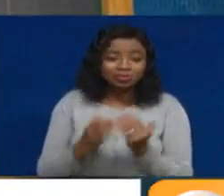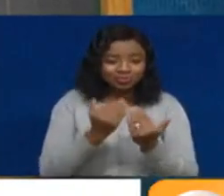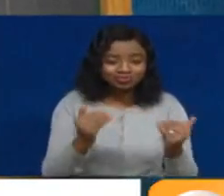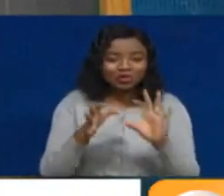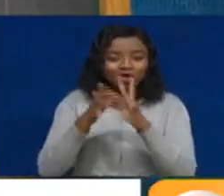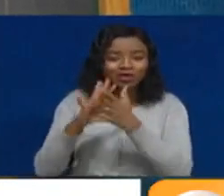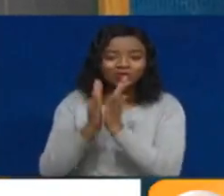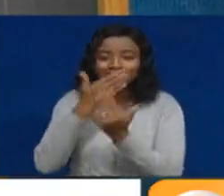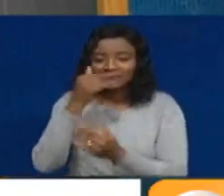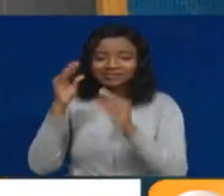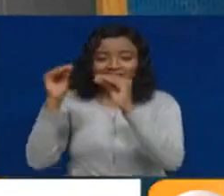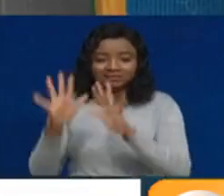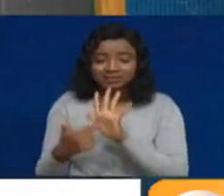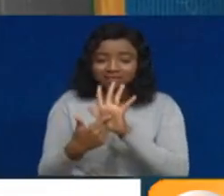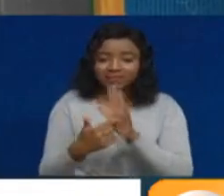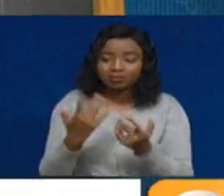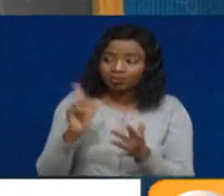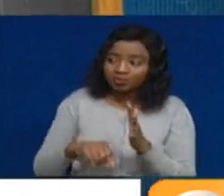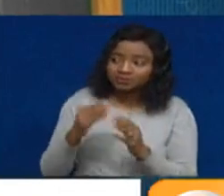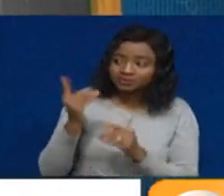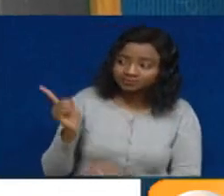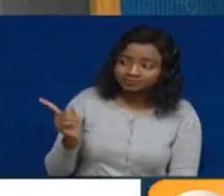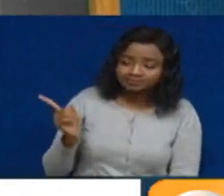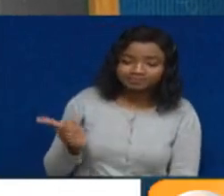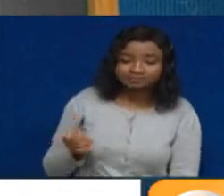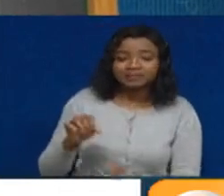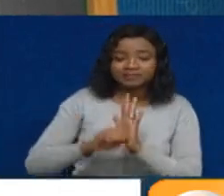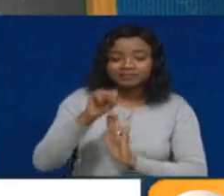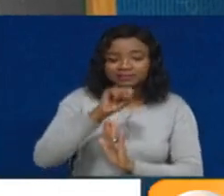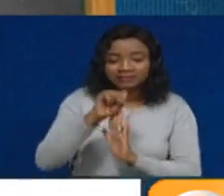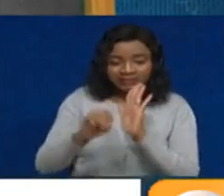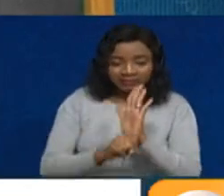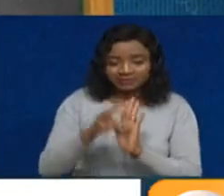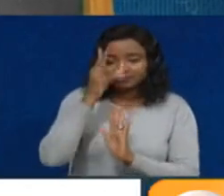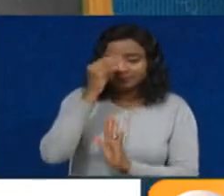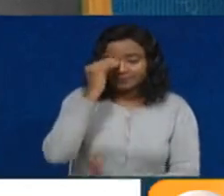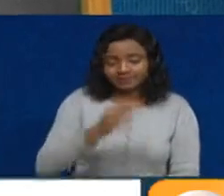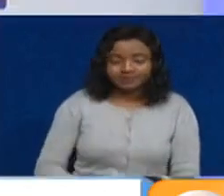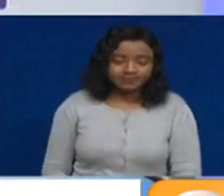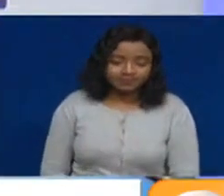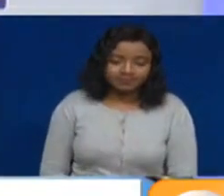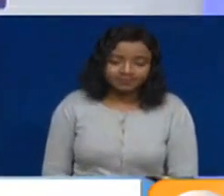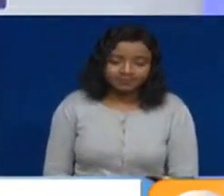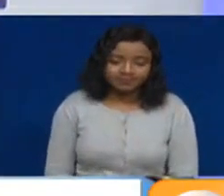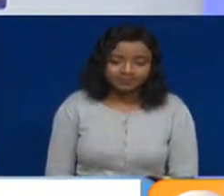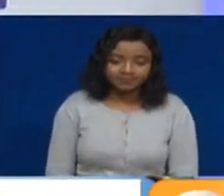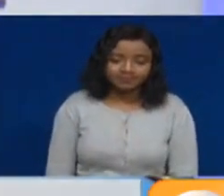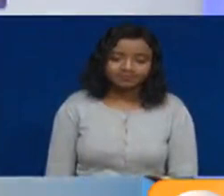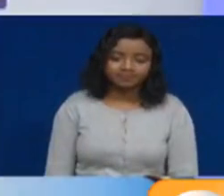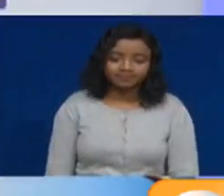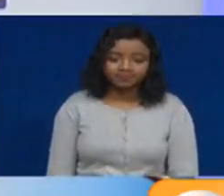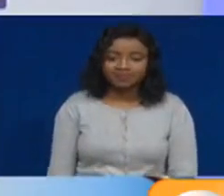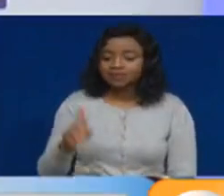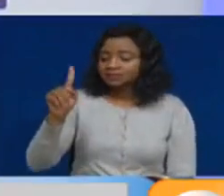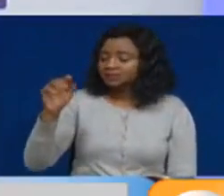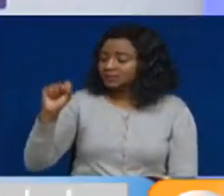TSE has picked mathematics, English, chemistry, physics, and biology as pilot subjects. That the TSE has trained